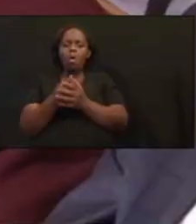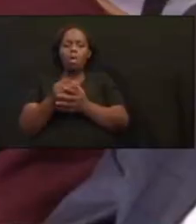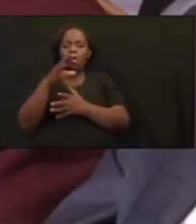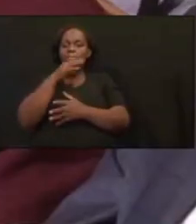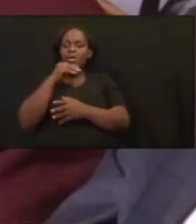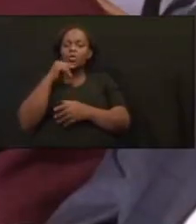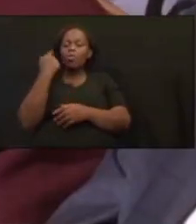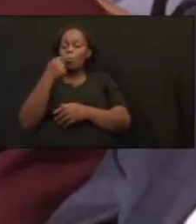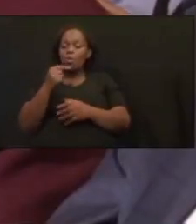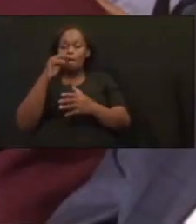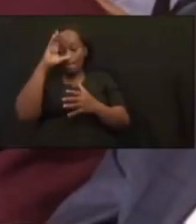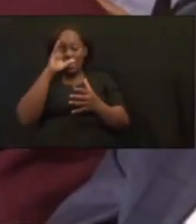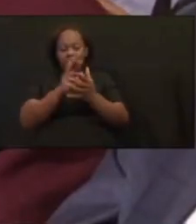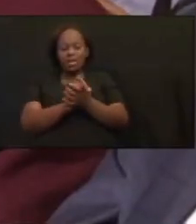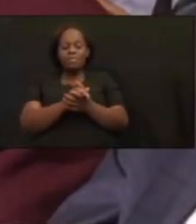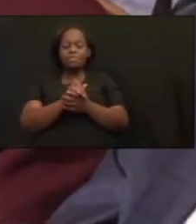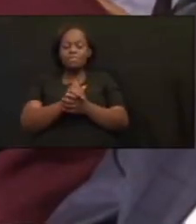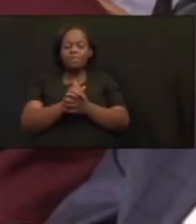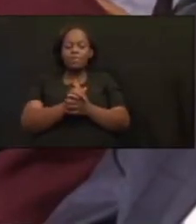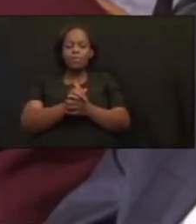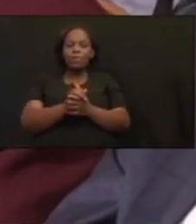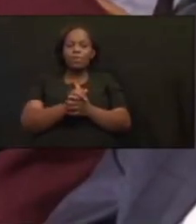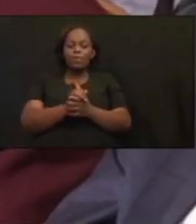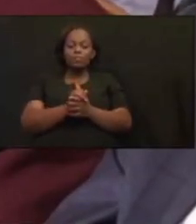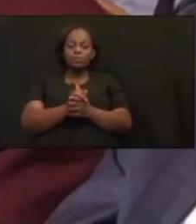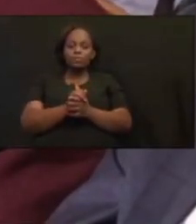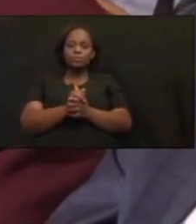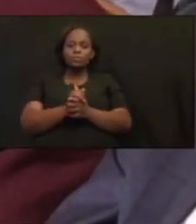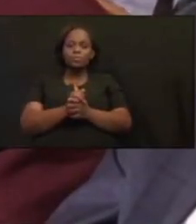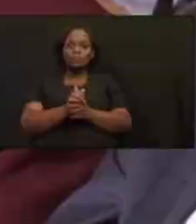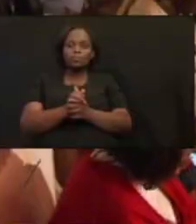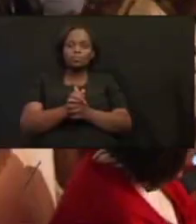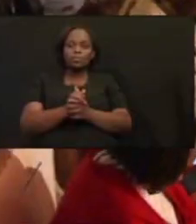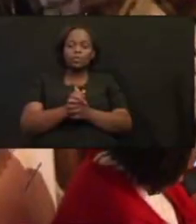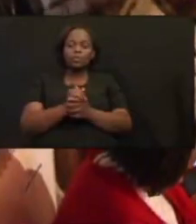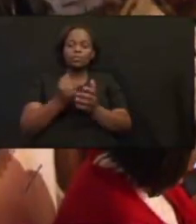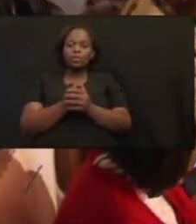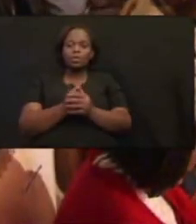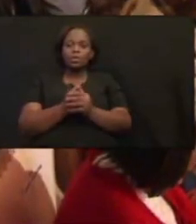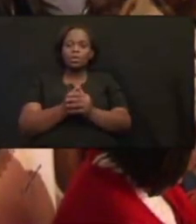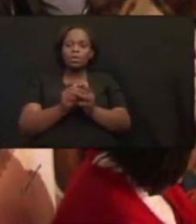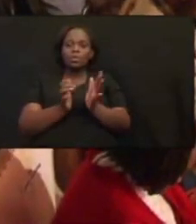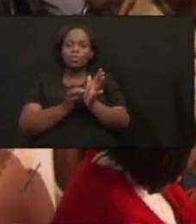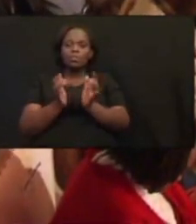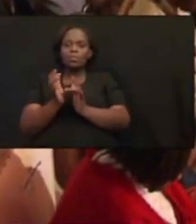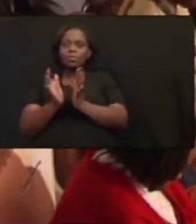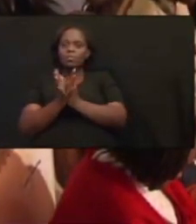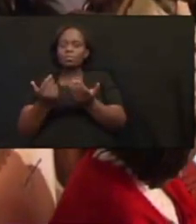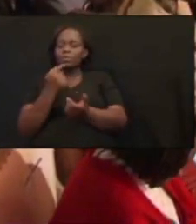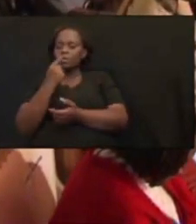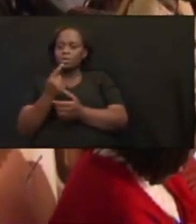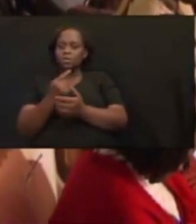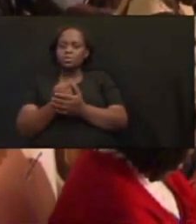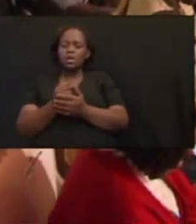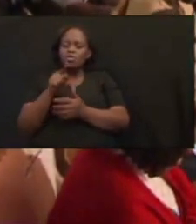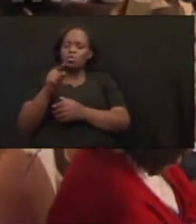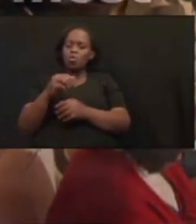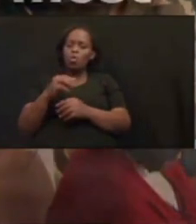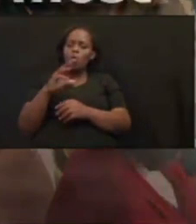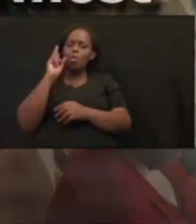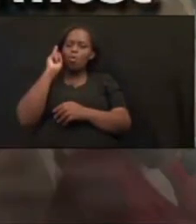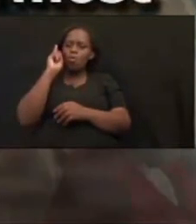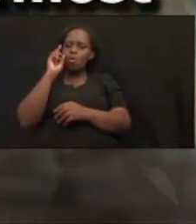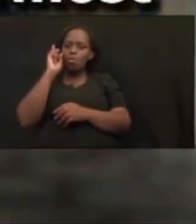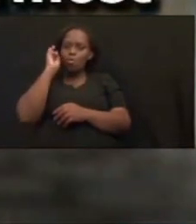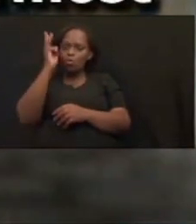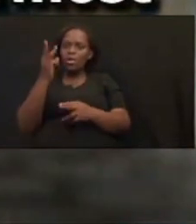verse 8. It says, but you shall receive power after that the Holy Ghost is come upon you, and